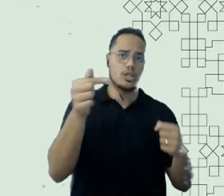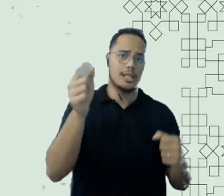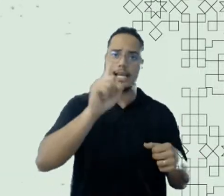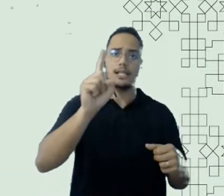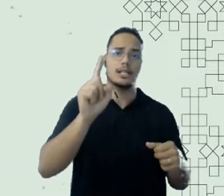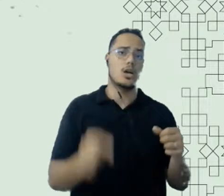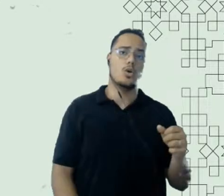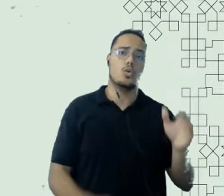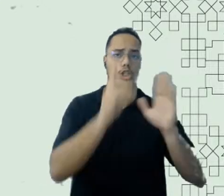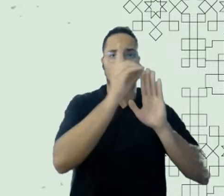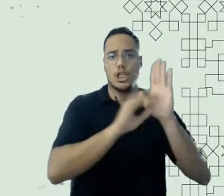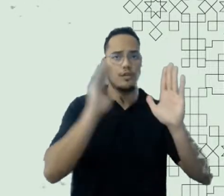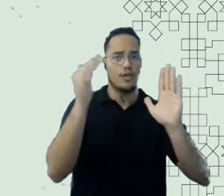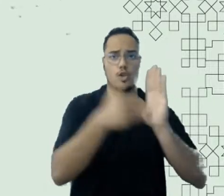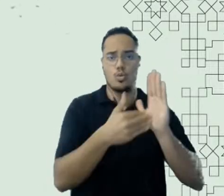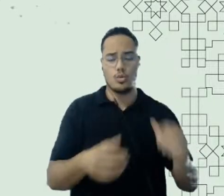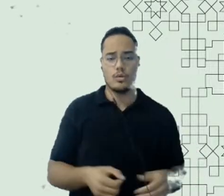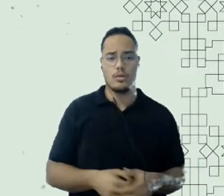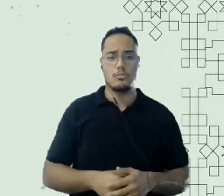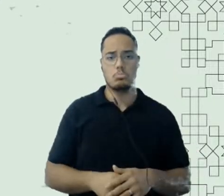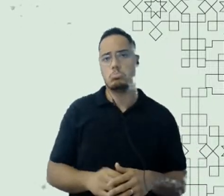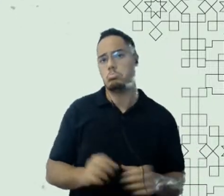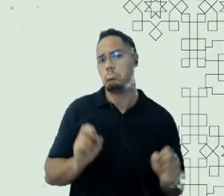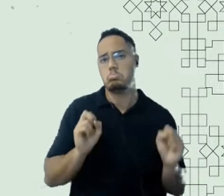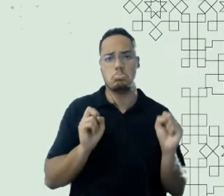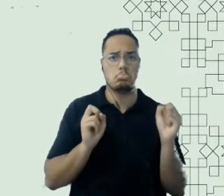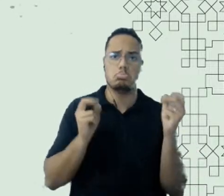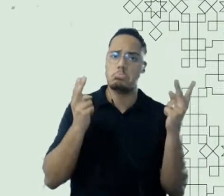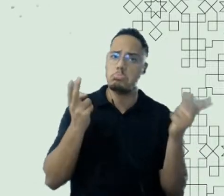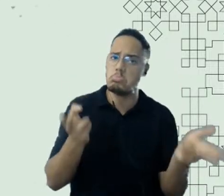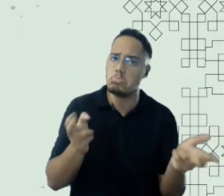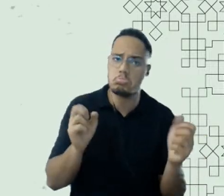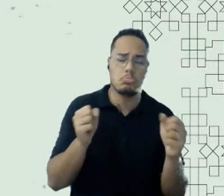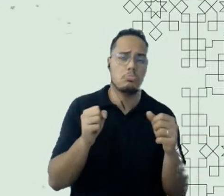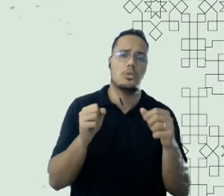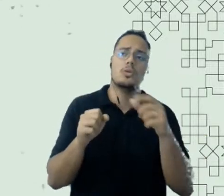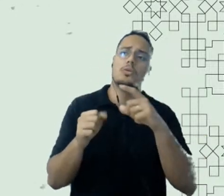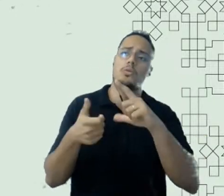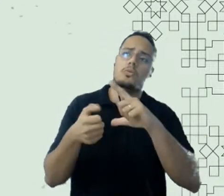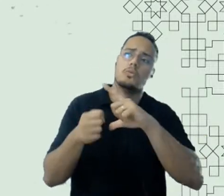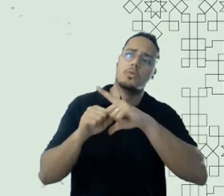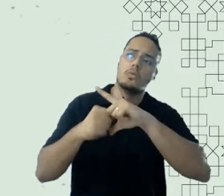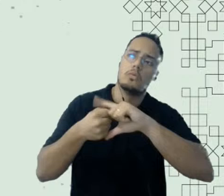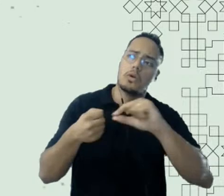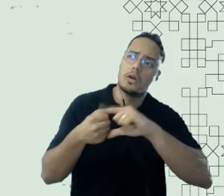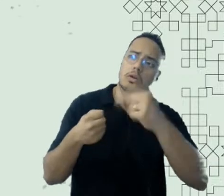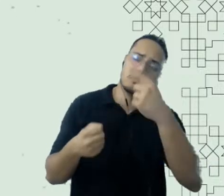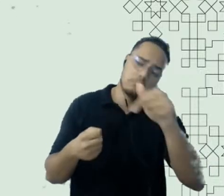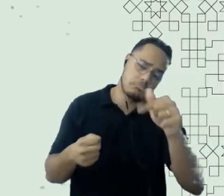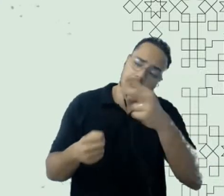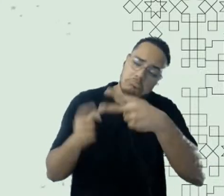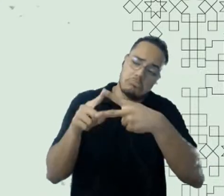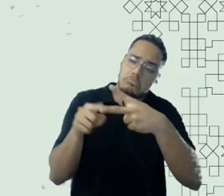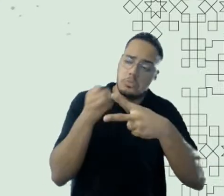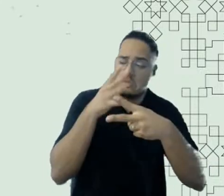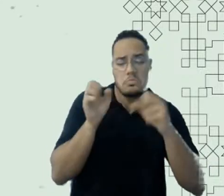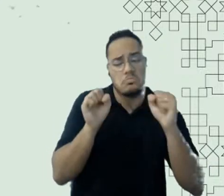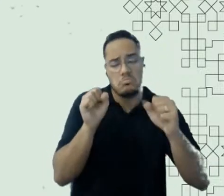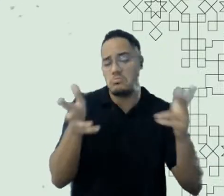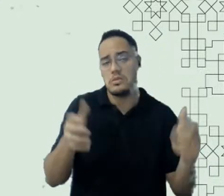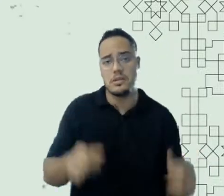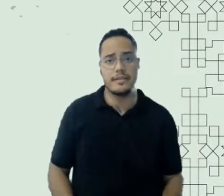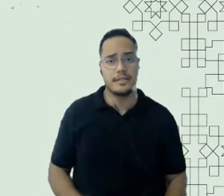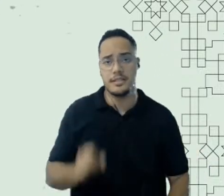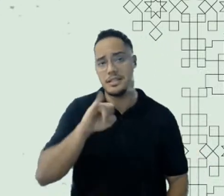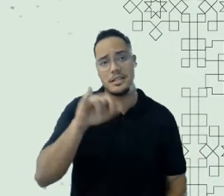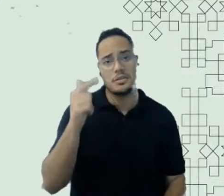If there are two good things in Article 17, okay. If not, it could be the directive. Okay, so